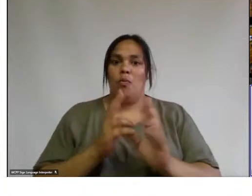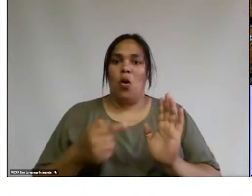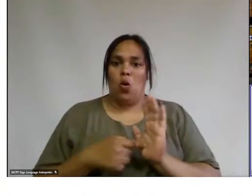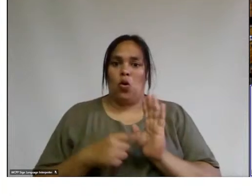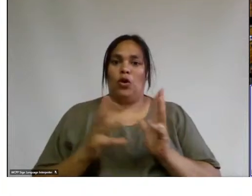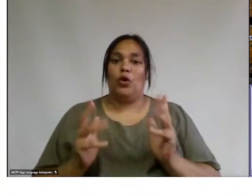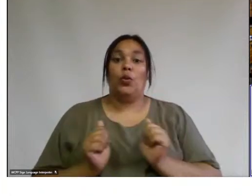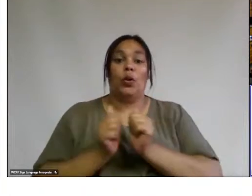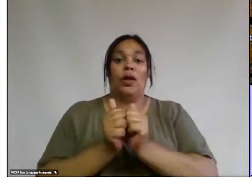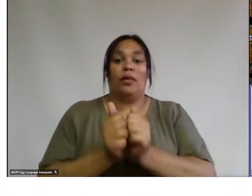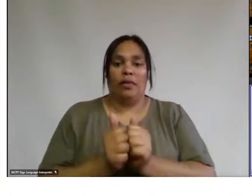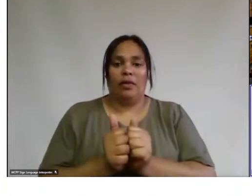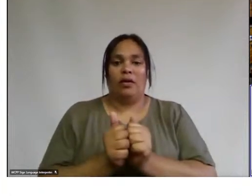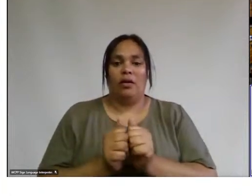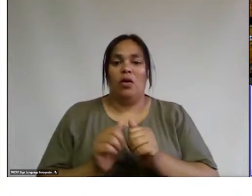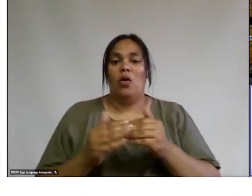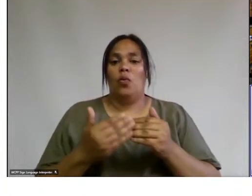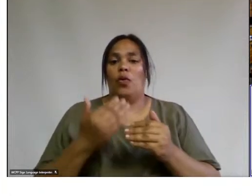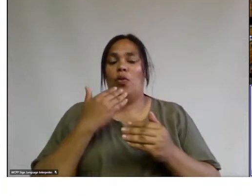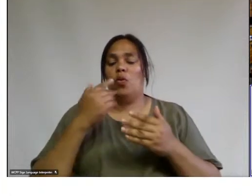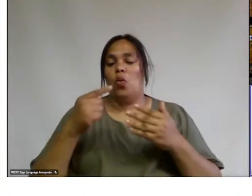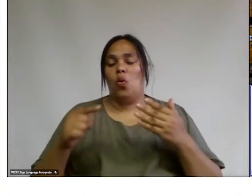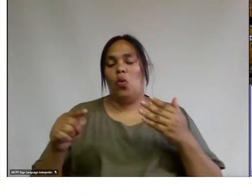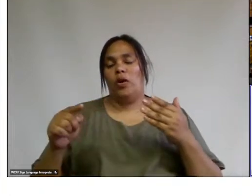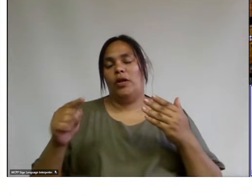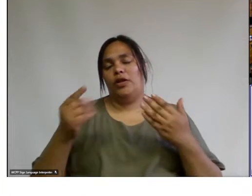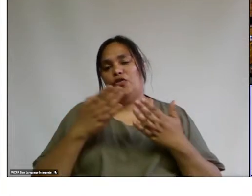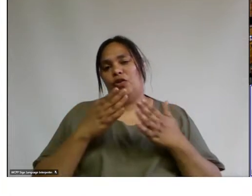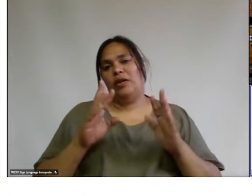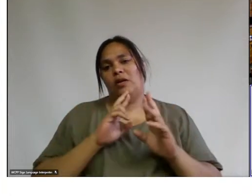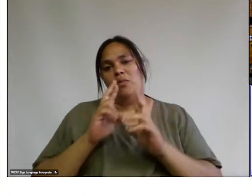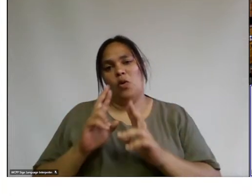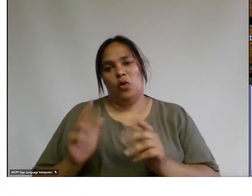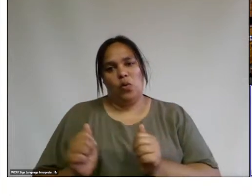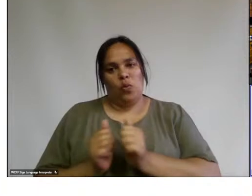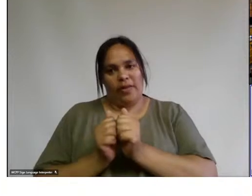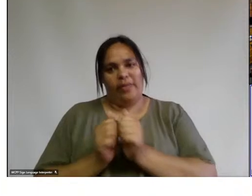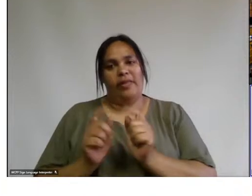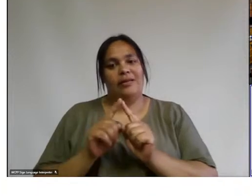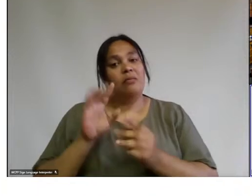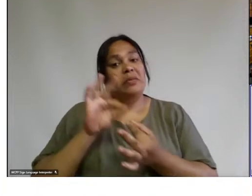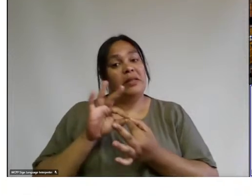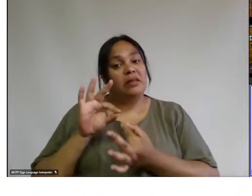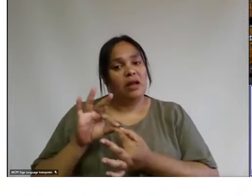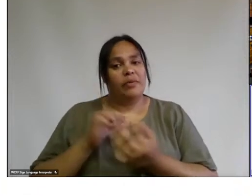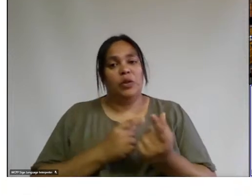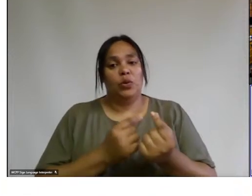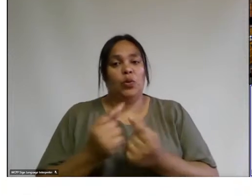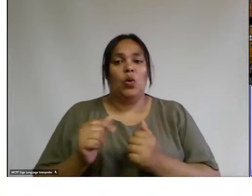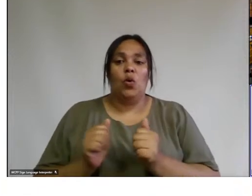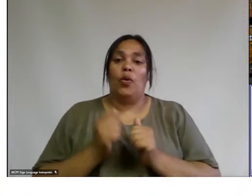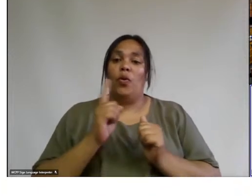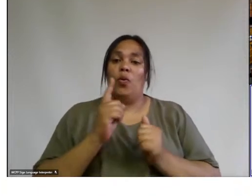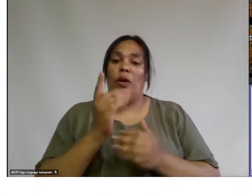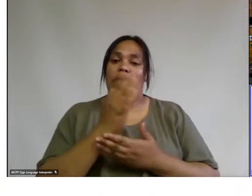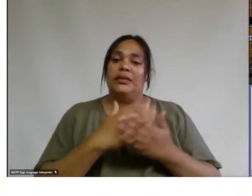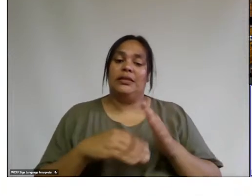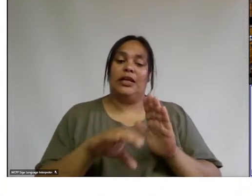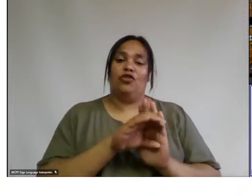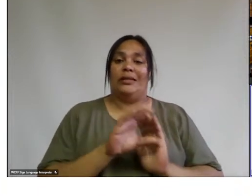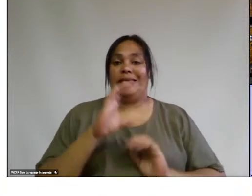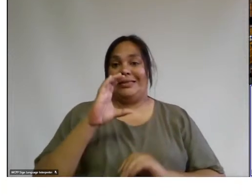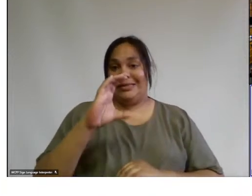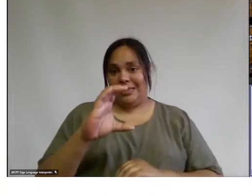together with the Auditor General's report, and will specifically be dealing with Section C